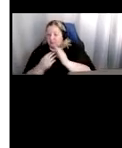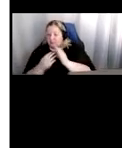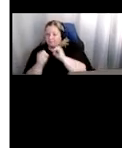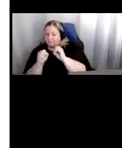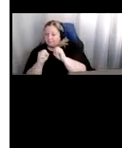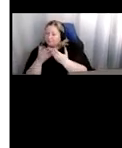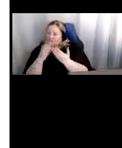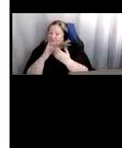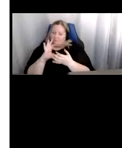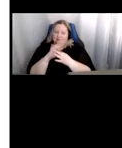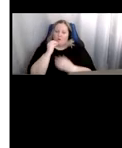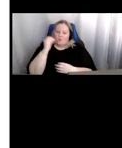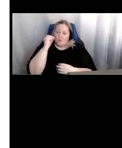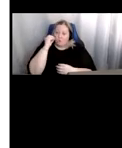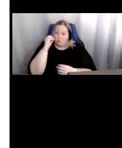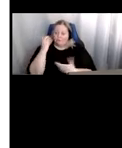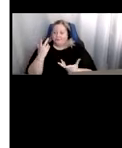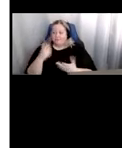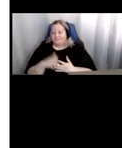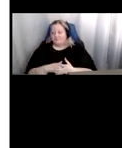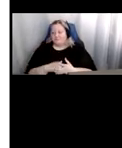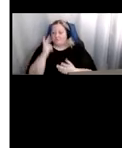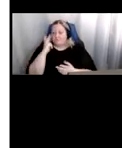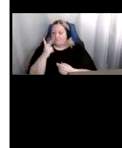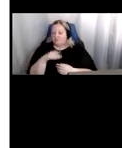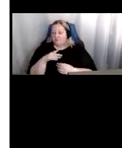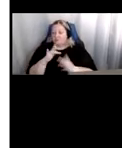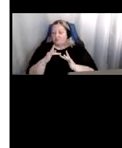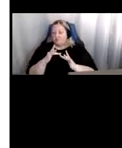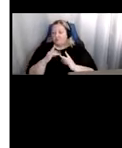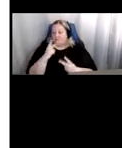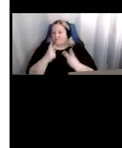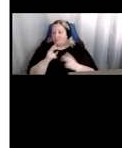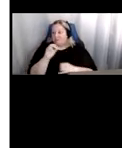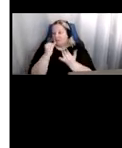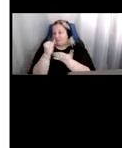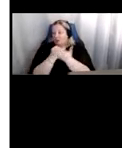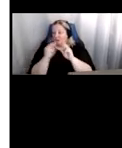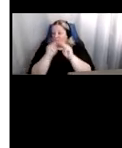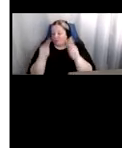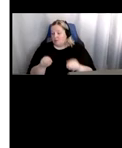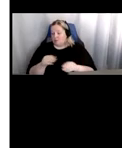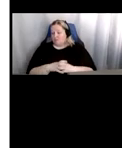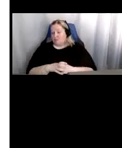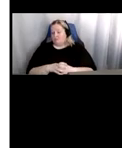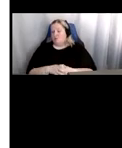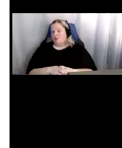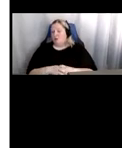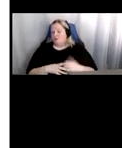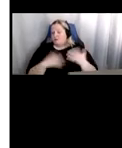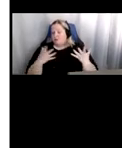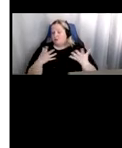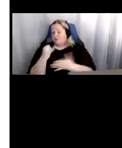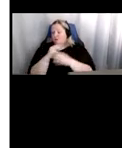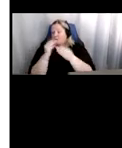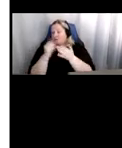home. You may have seen some of these on the internet, is visit an art museum. So lots of art museums have their art